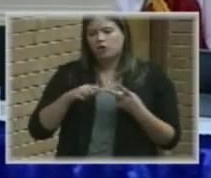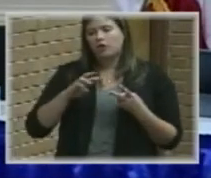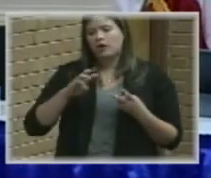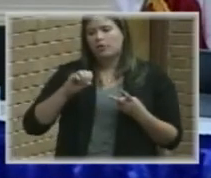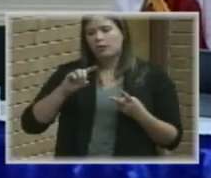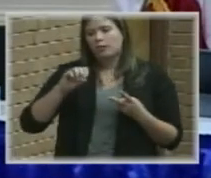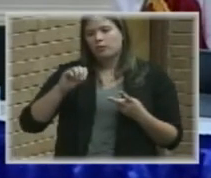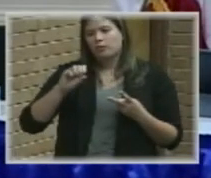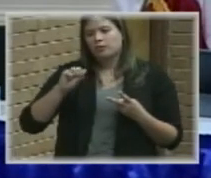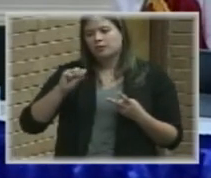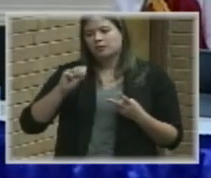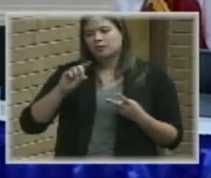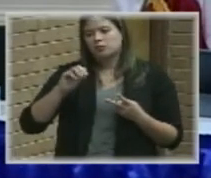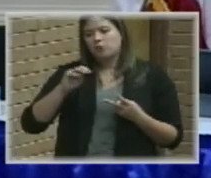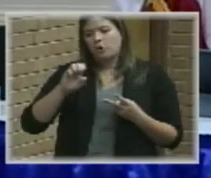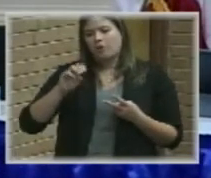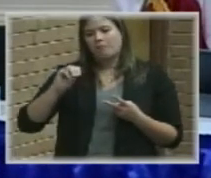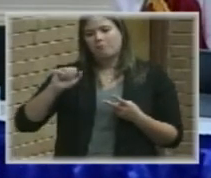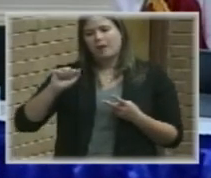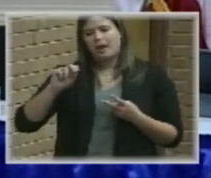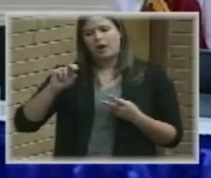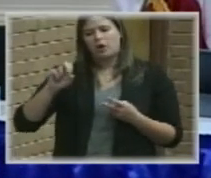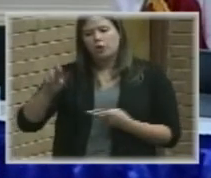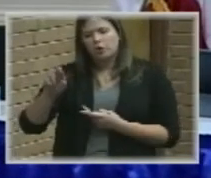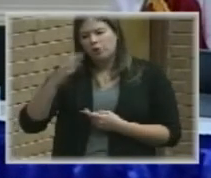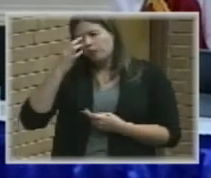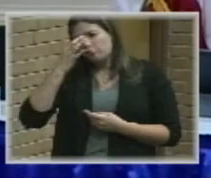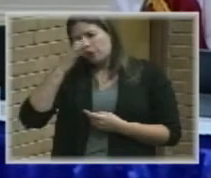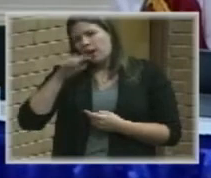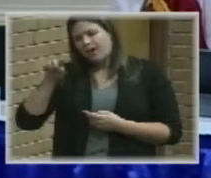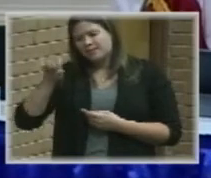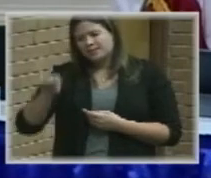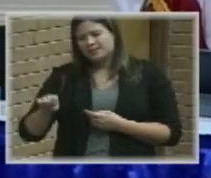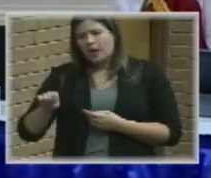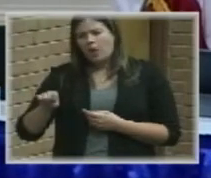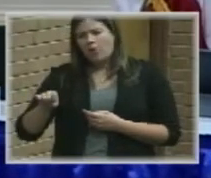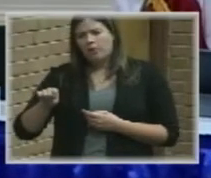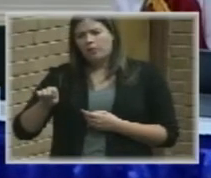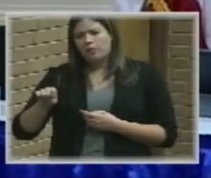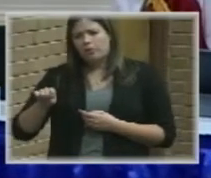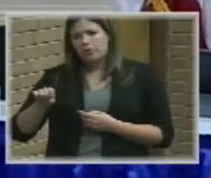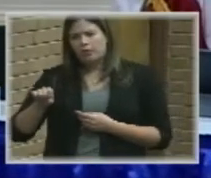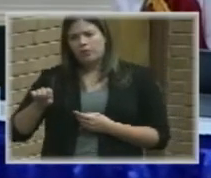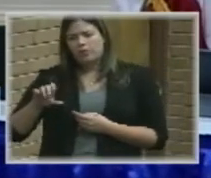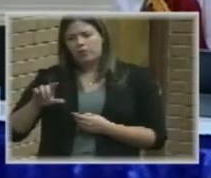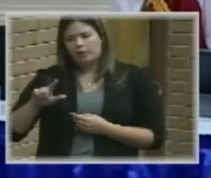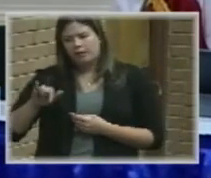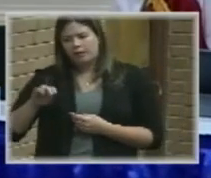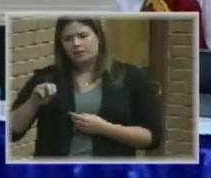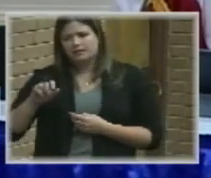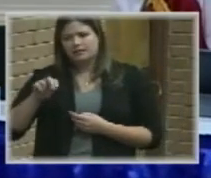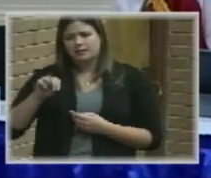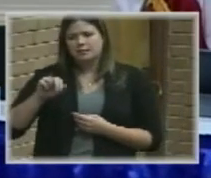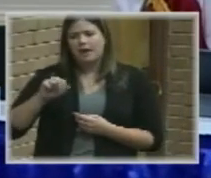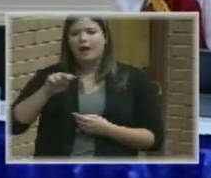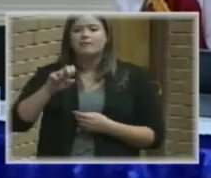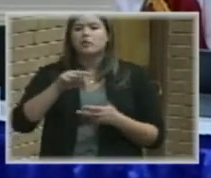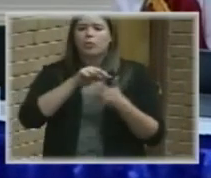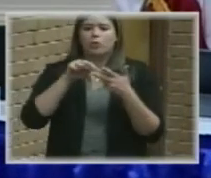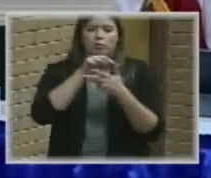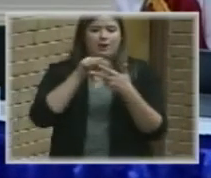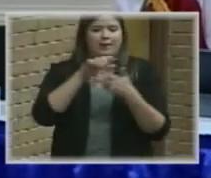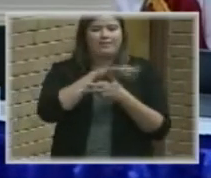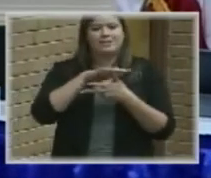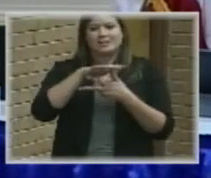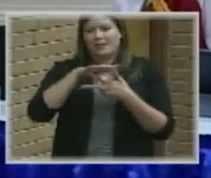on, did I get that name right? I think that's right, on South Clinton Avenue. So three facilities,